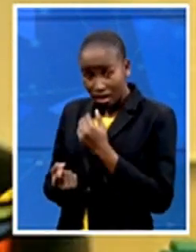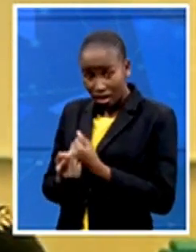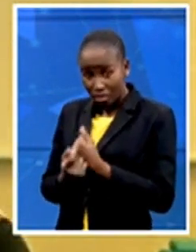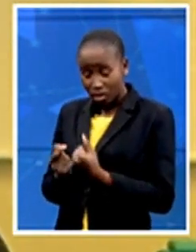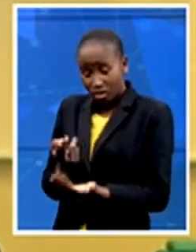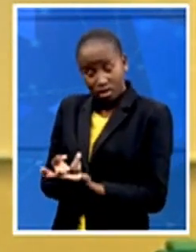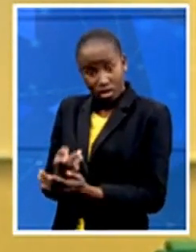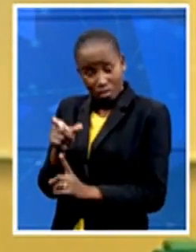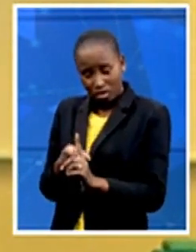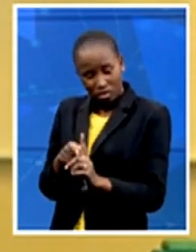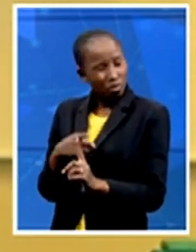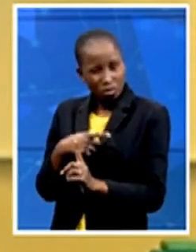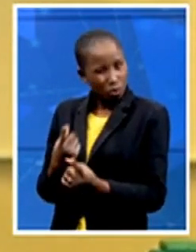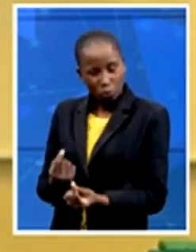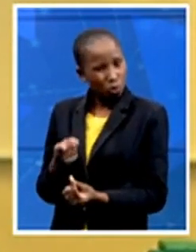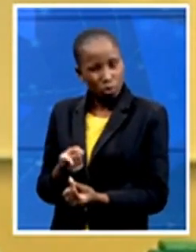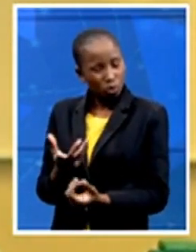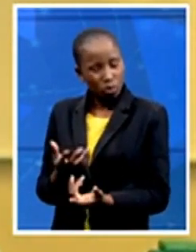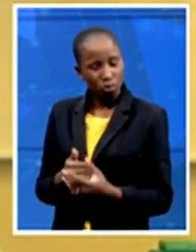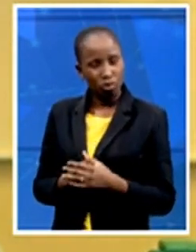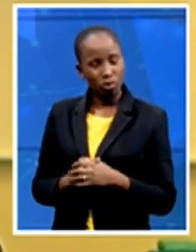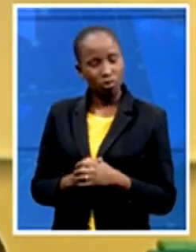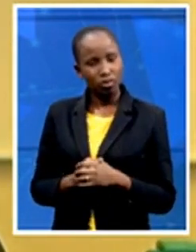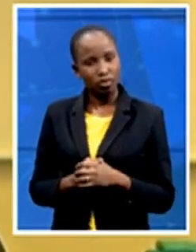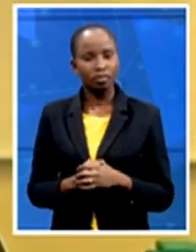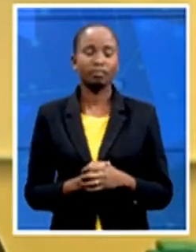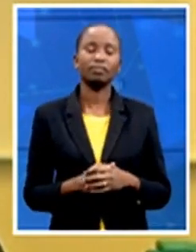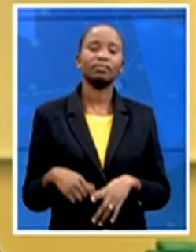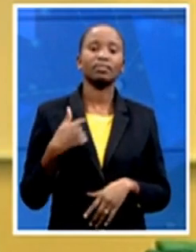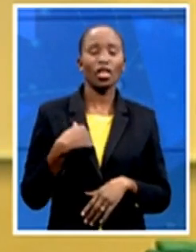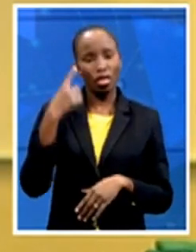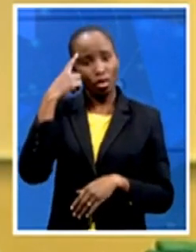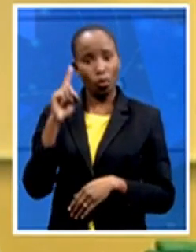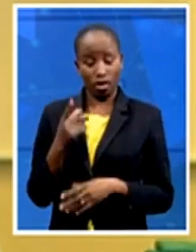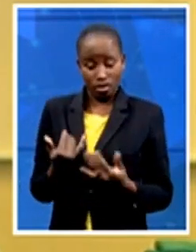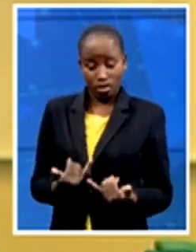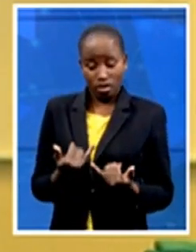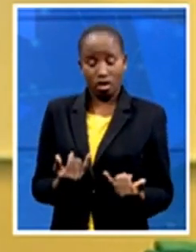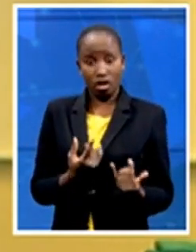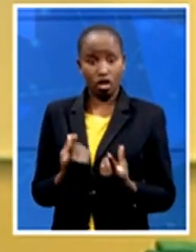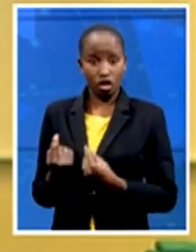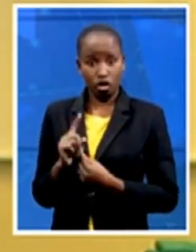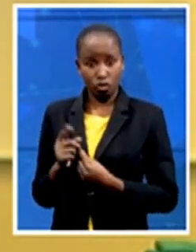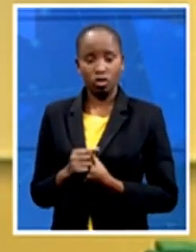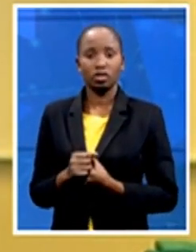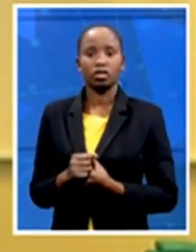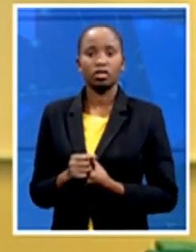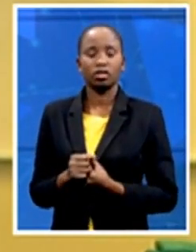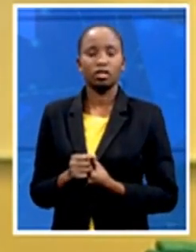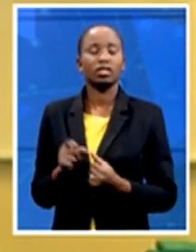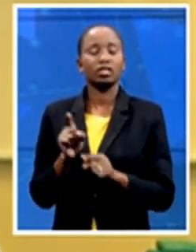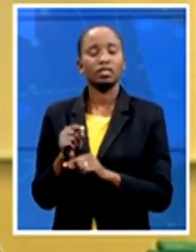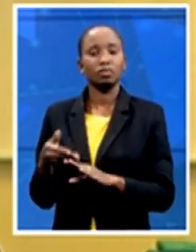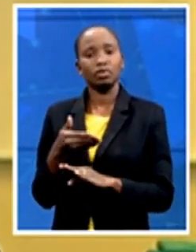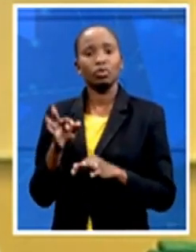specifically? I think what we are currently doing, as you have indicated in the beginning, is that